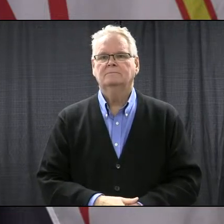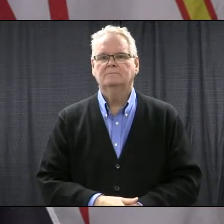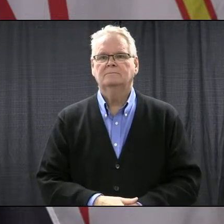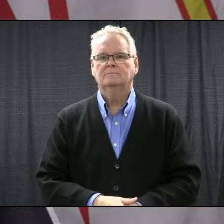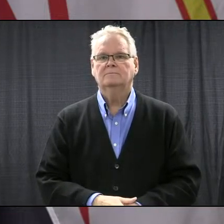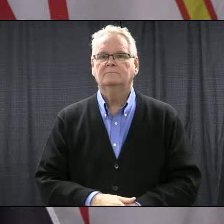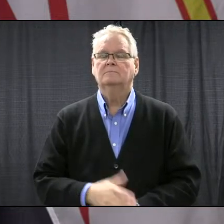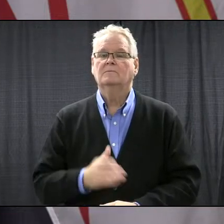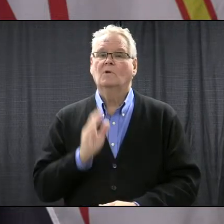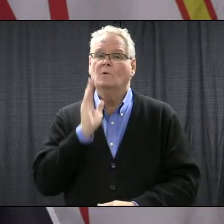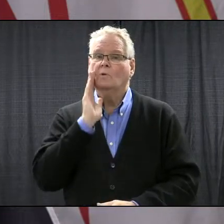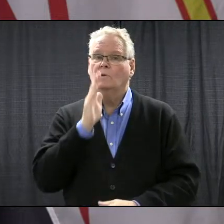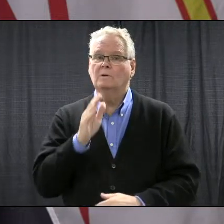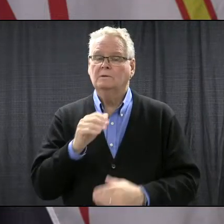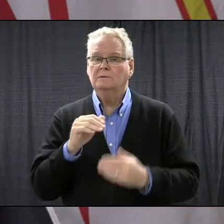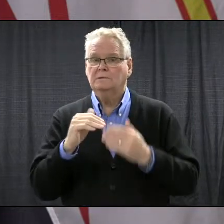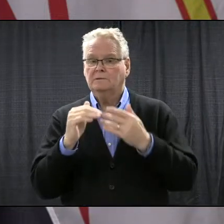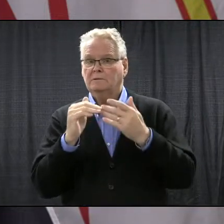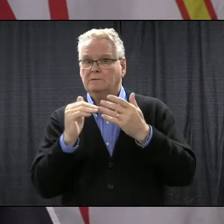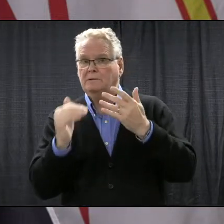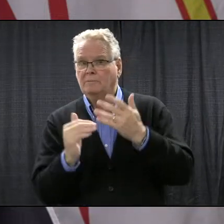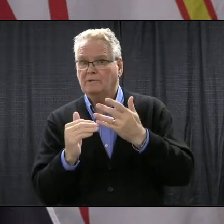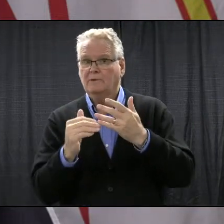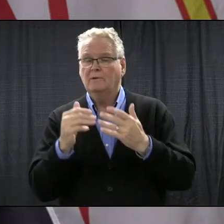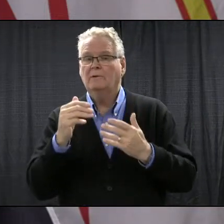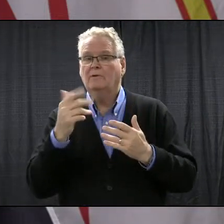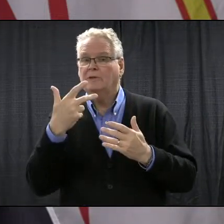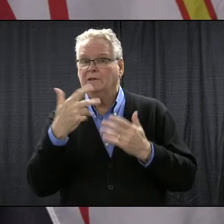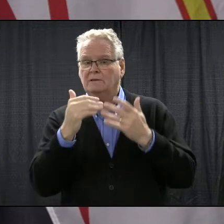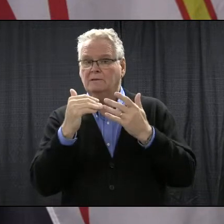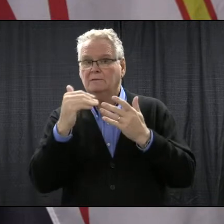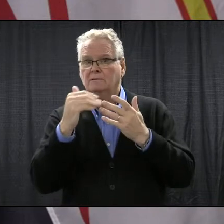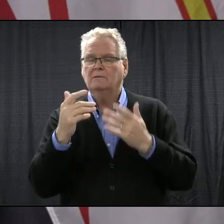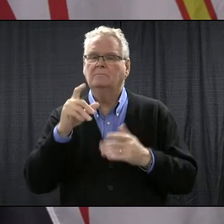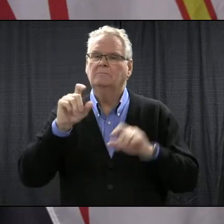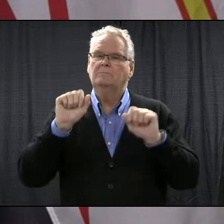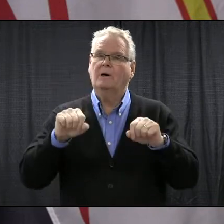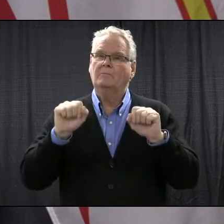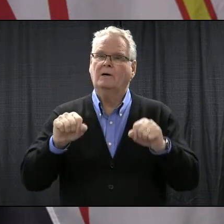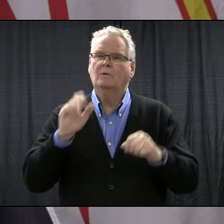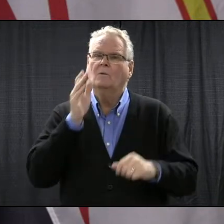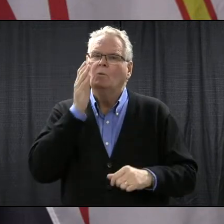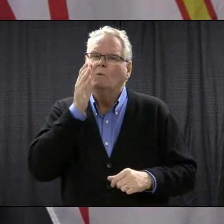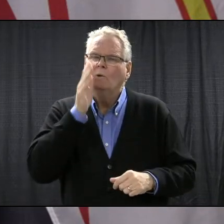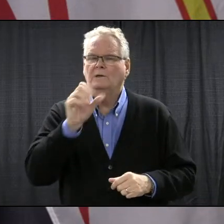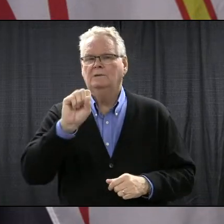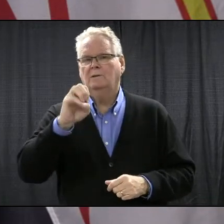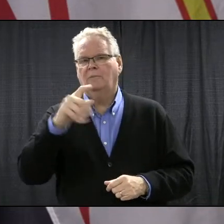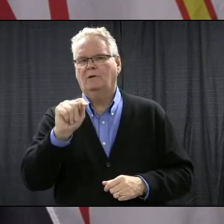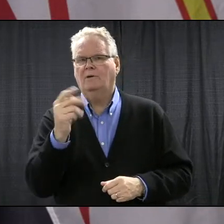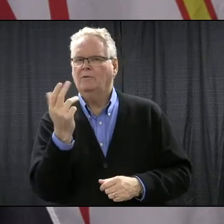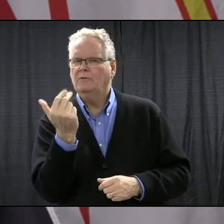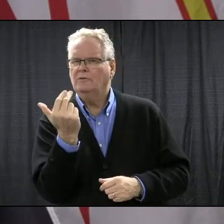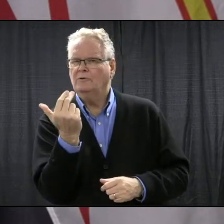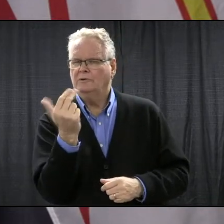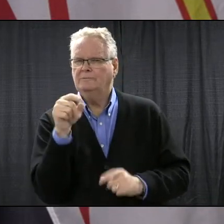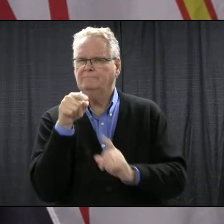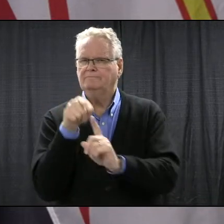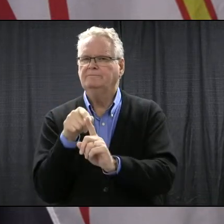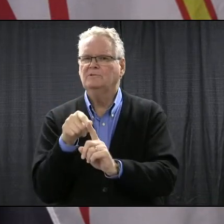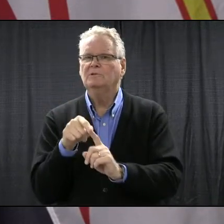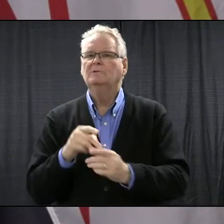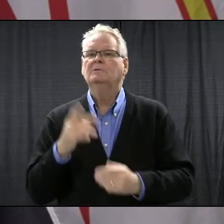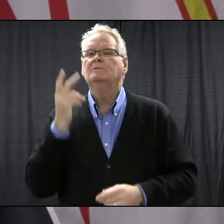and we'll review the evidence on masking at that time. As we ease restrictions, we will see new cases of